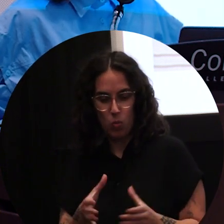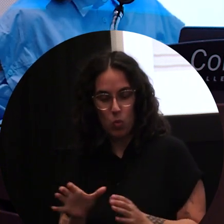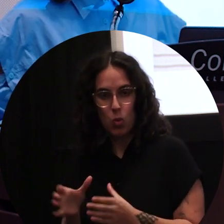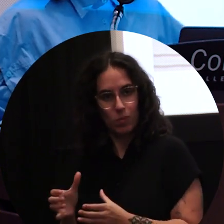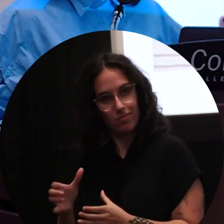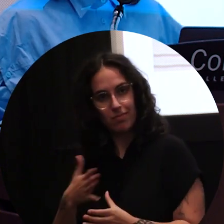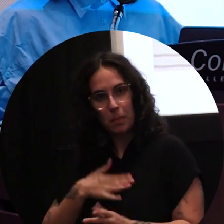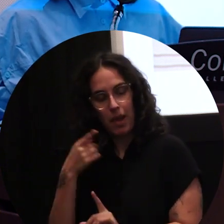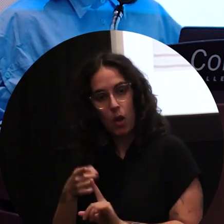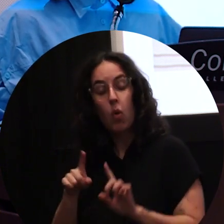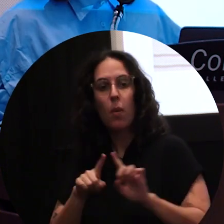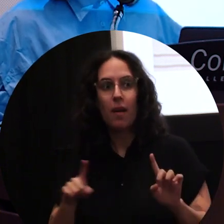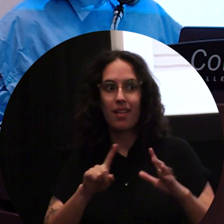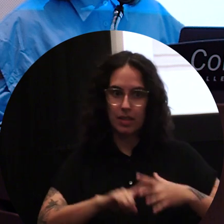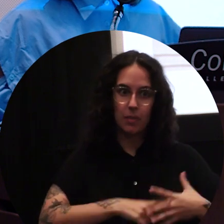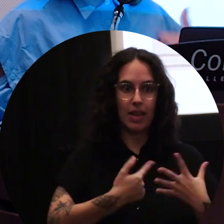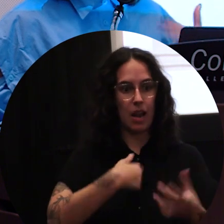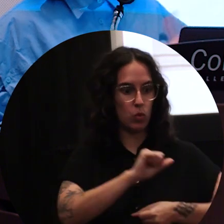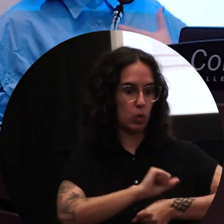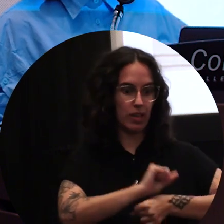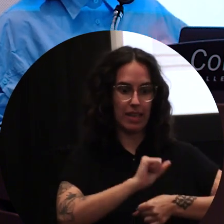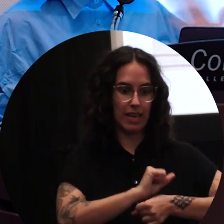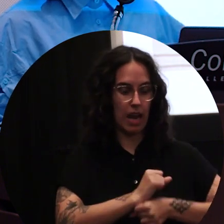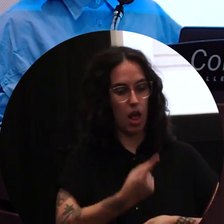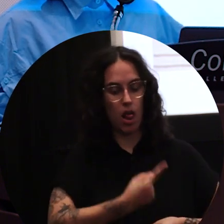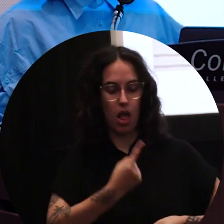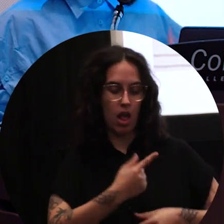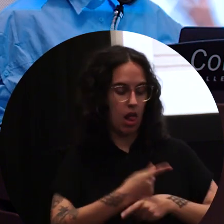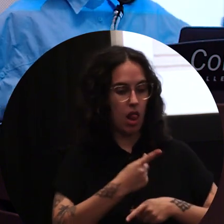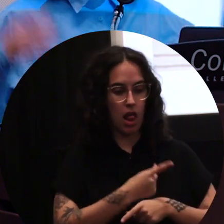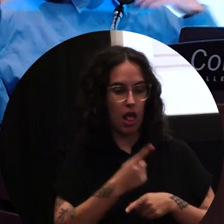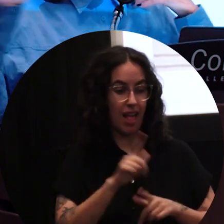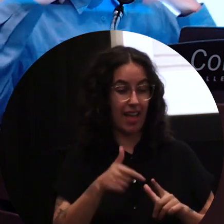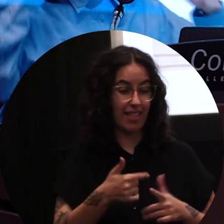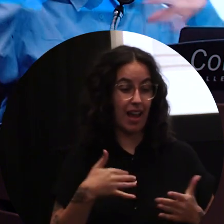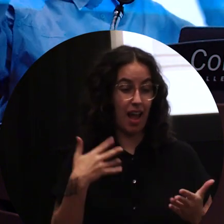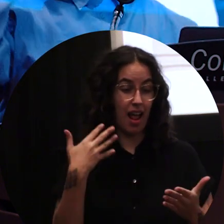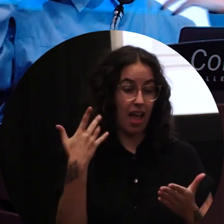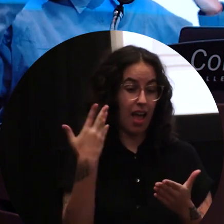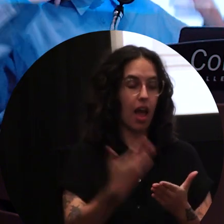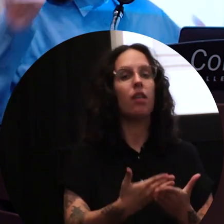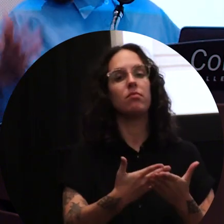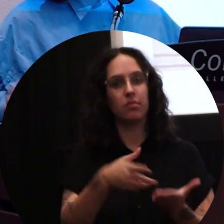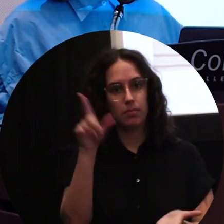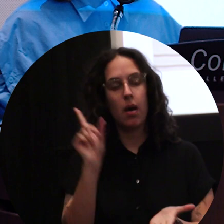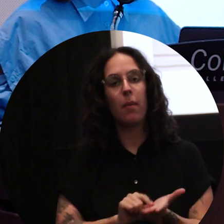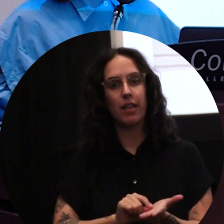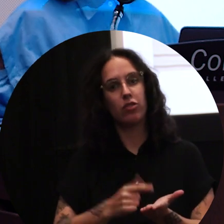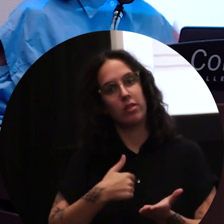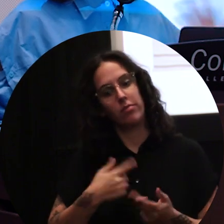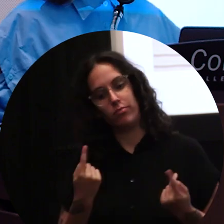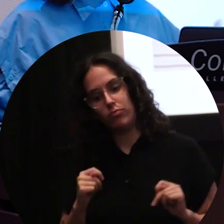lot of it in the beginning, I was working on it for three or four years. It took me many years to like get to that point to publish or also get your thoughts, get my thoughts in order